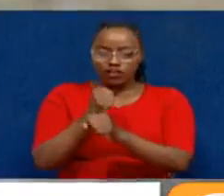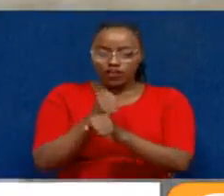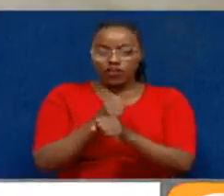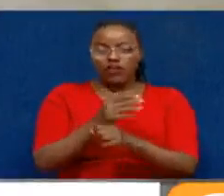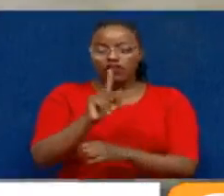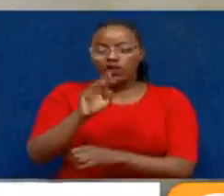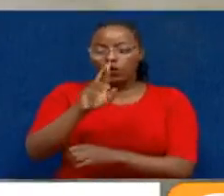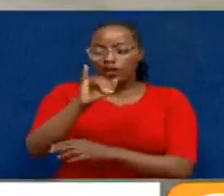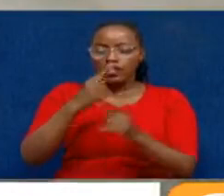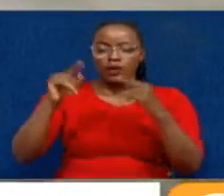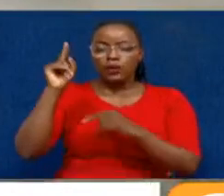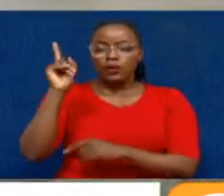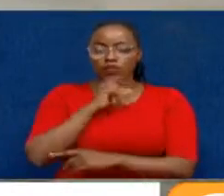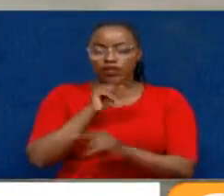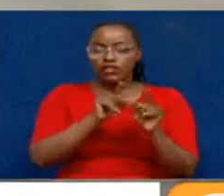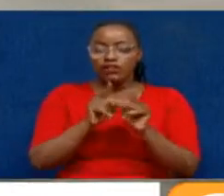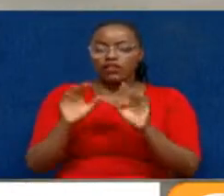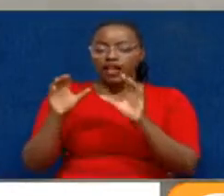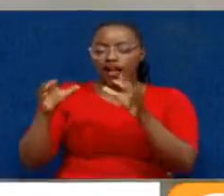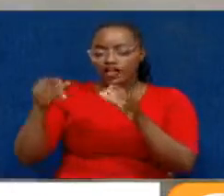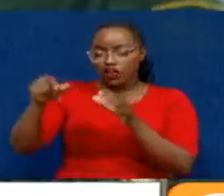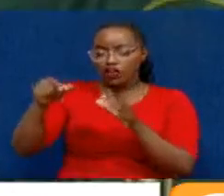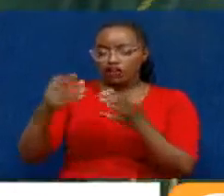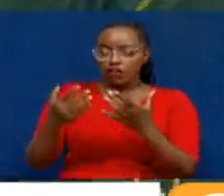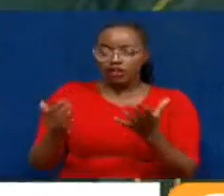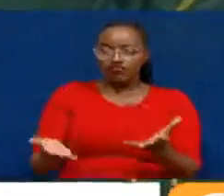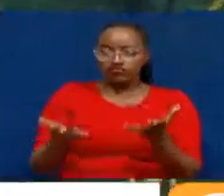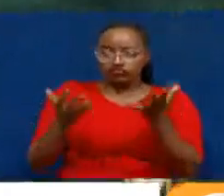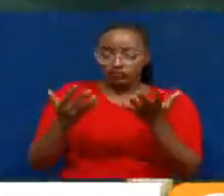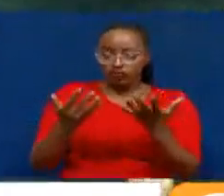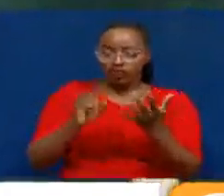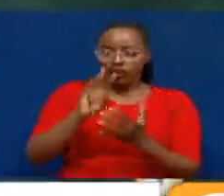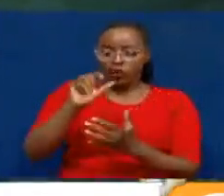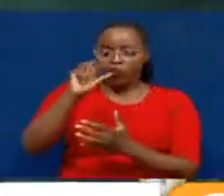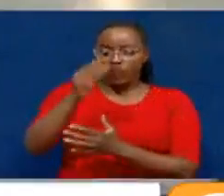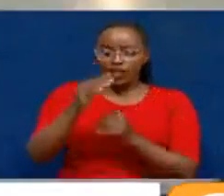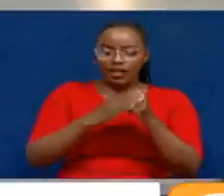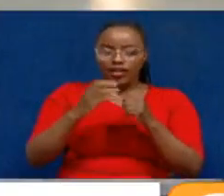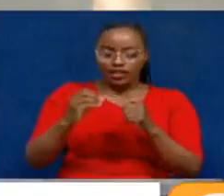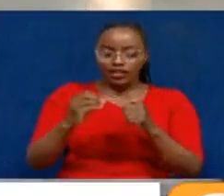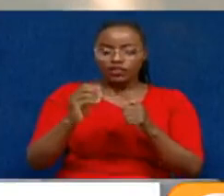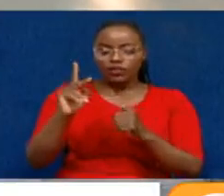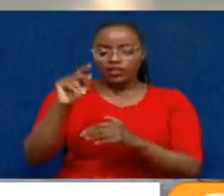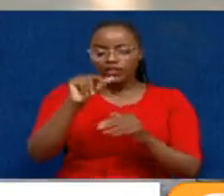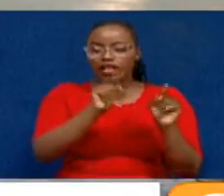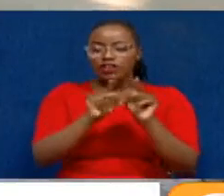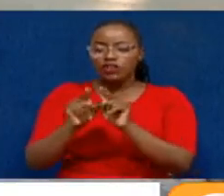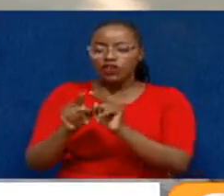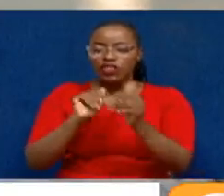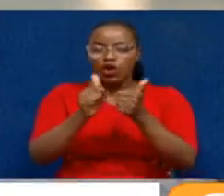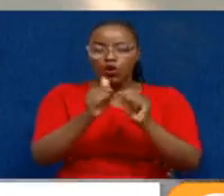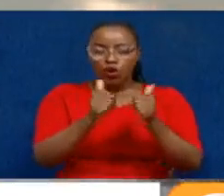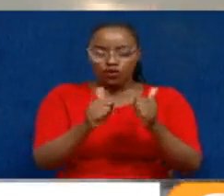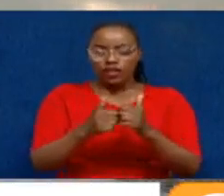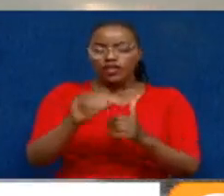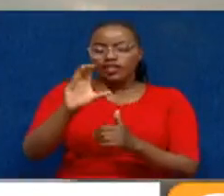Chepkorir finished at the summit in her weight category, amassing 92 kilograms. In the men's competition, Meshak